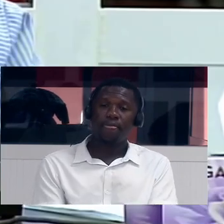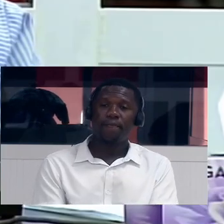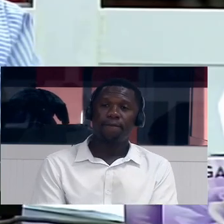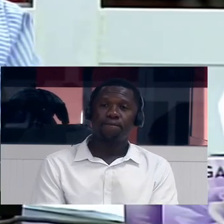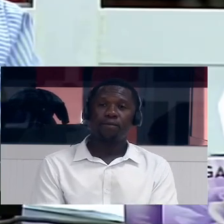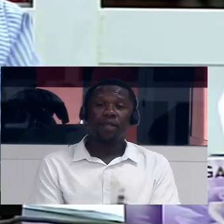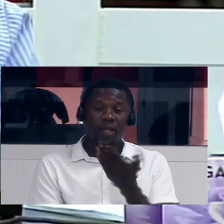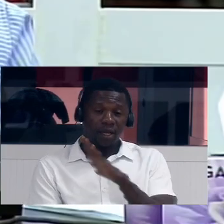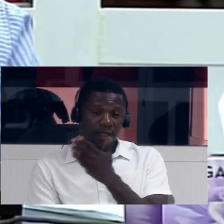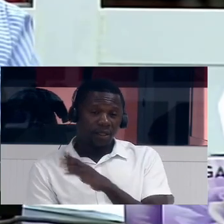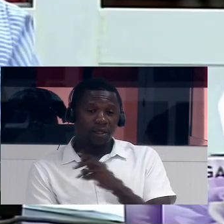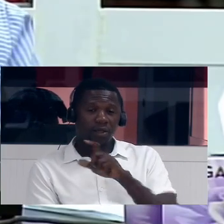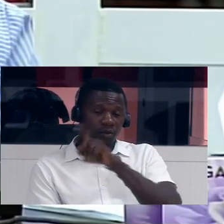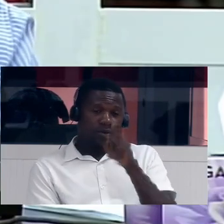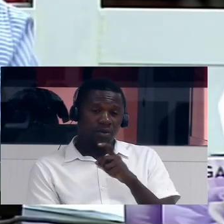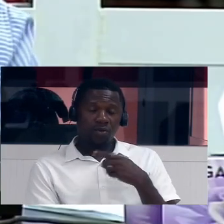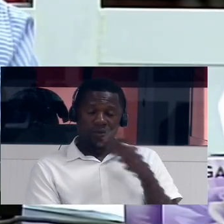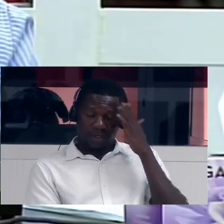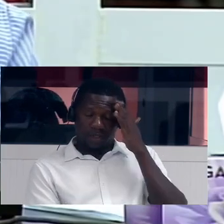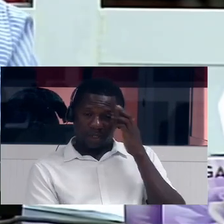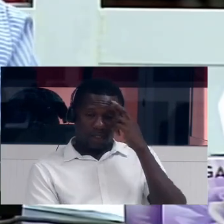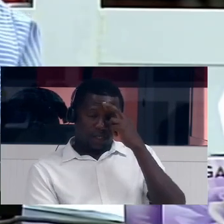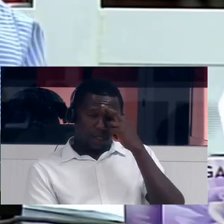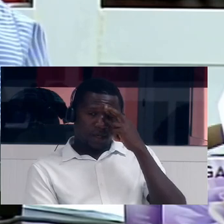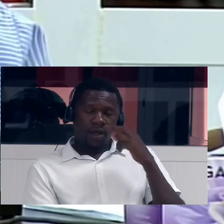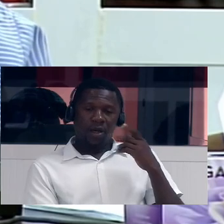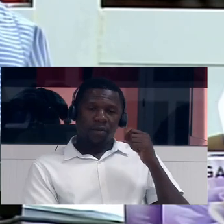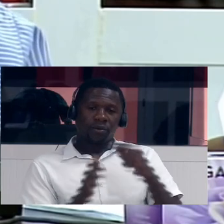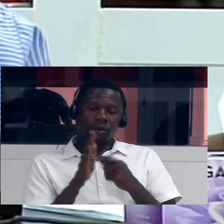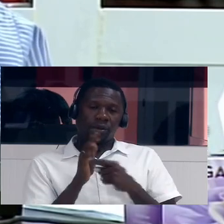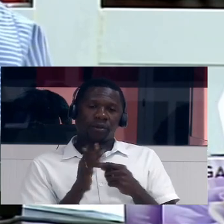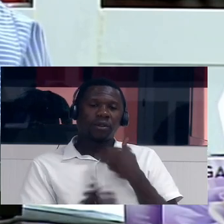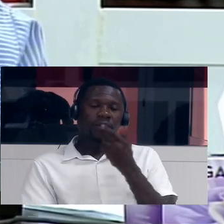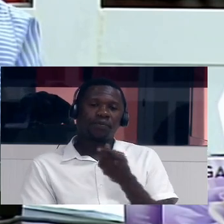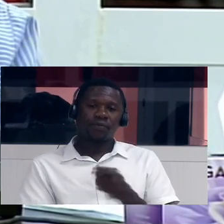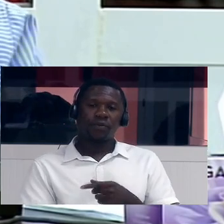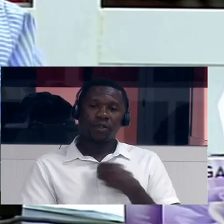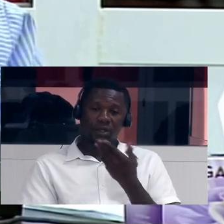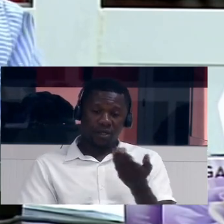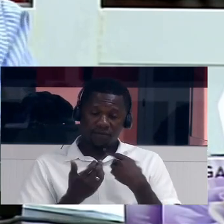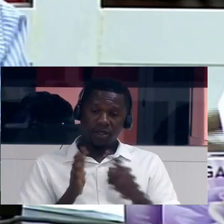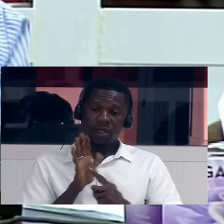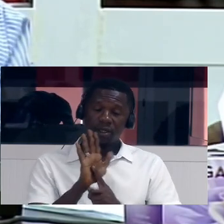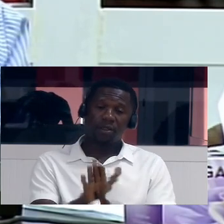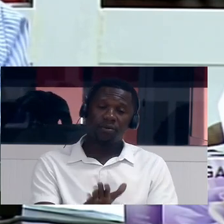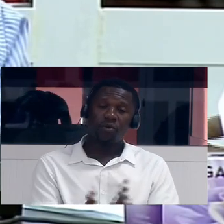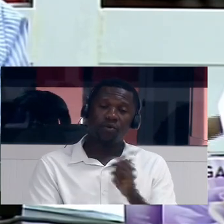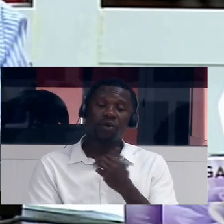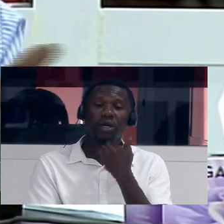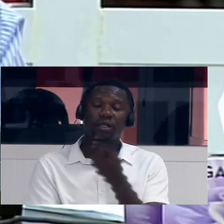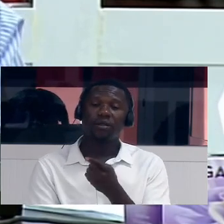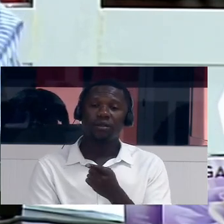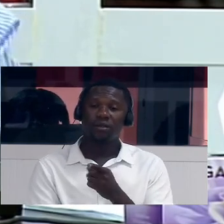a reasonable person would have asked, I did. And Give us examples of what you asked. For example, I said to them,